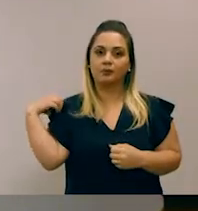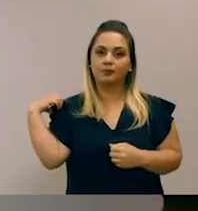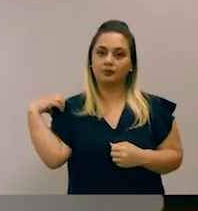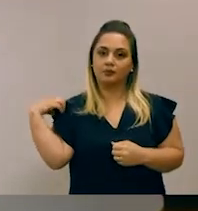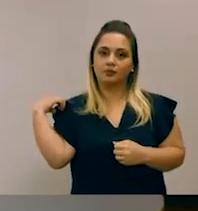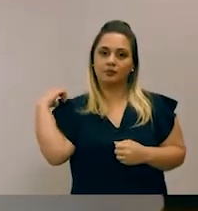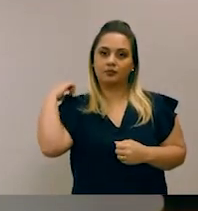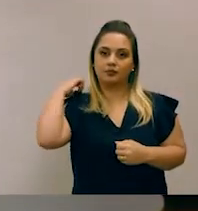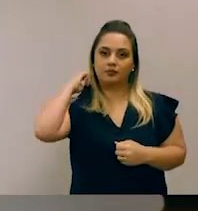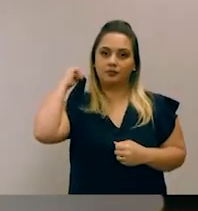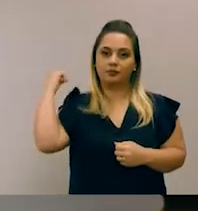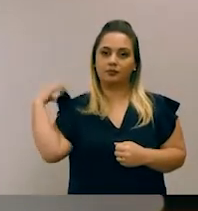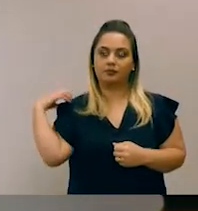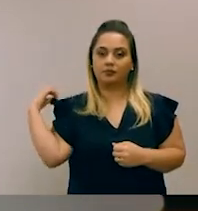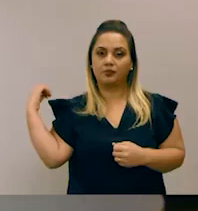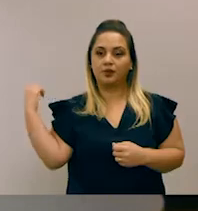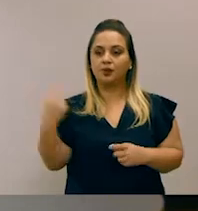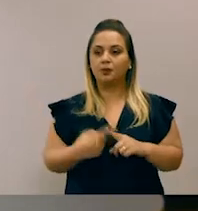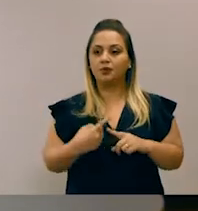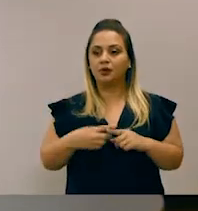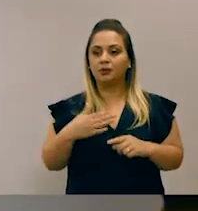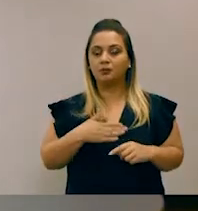In my case, it doesn't matter the date.